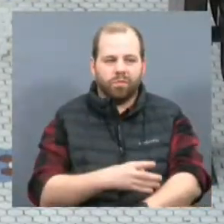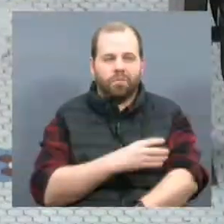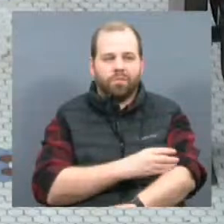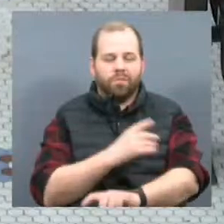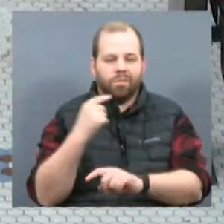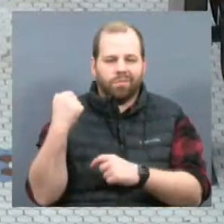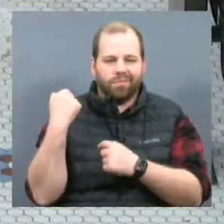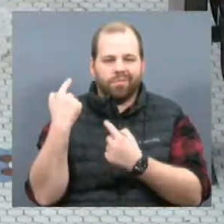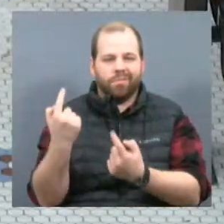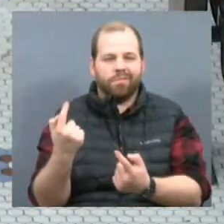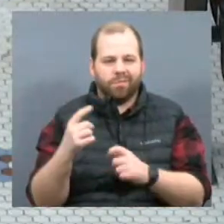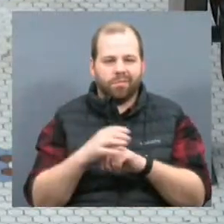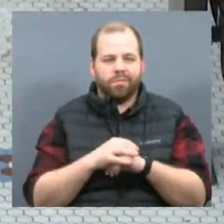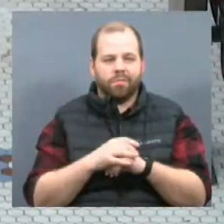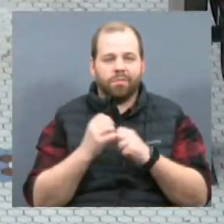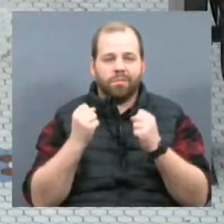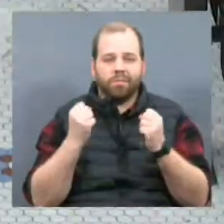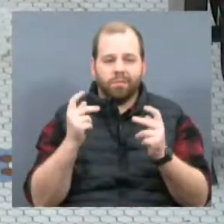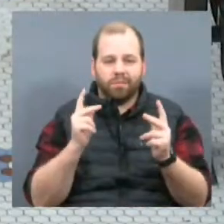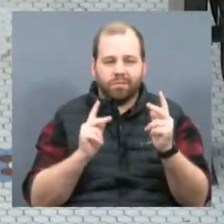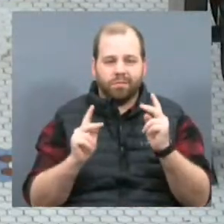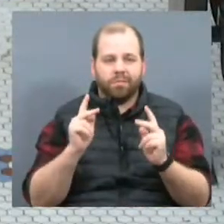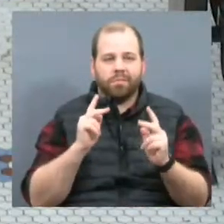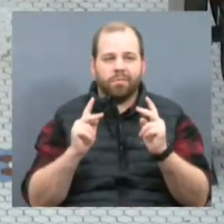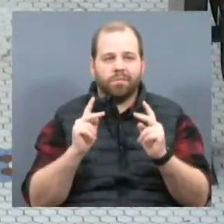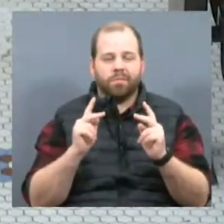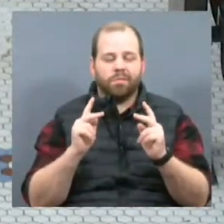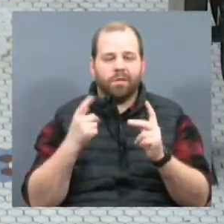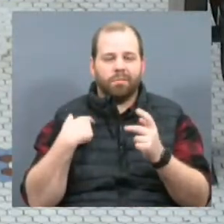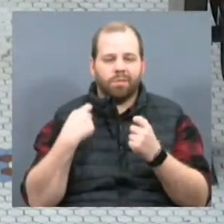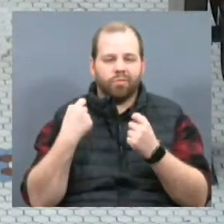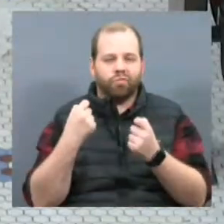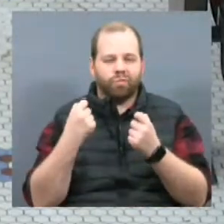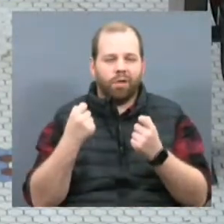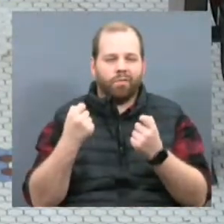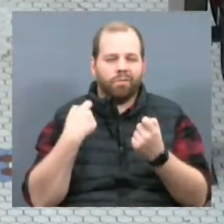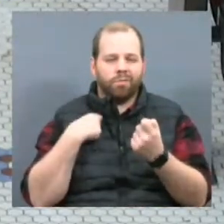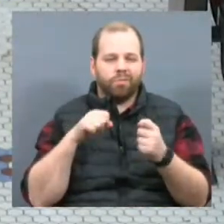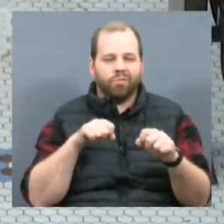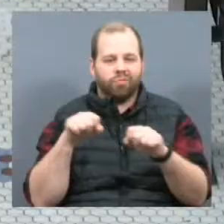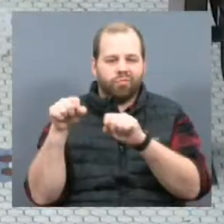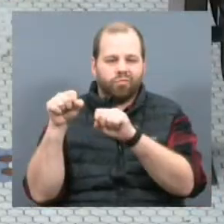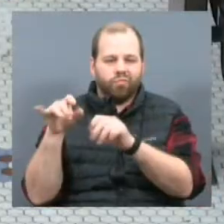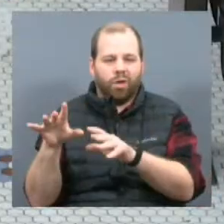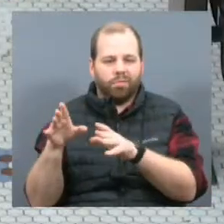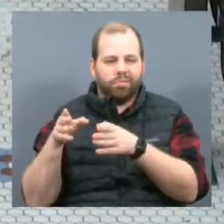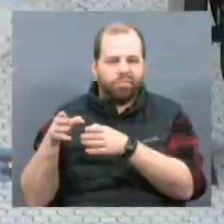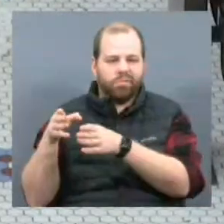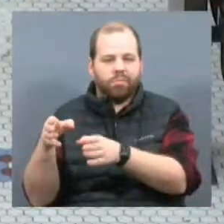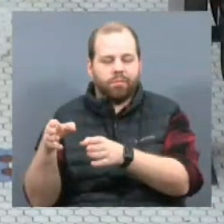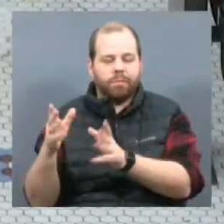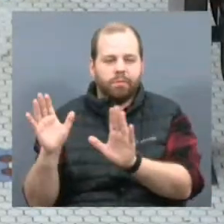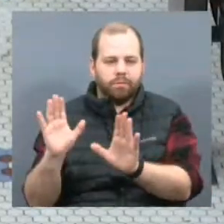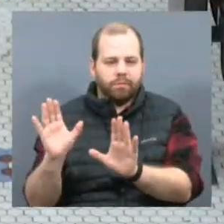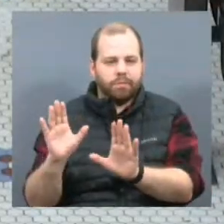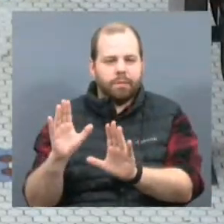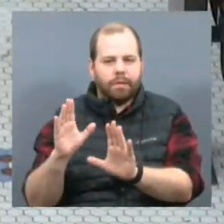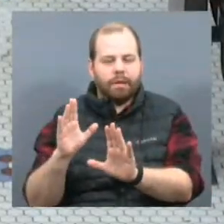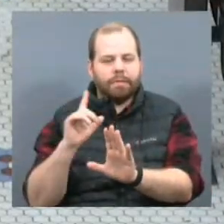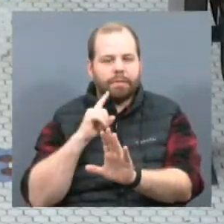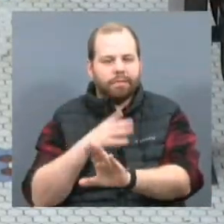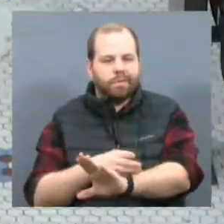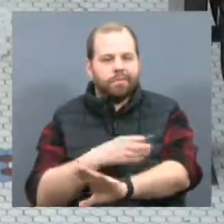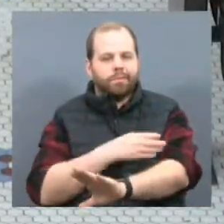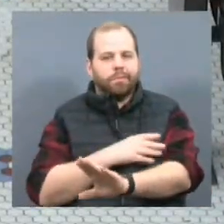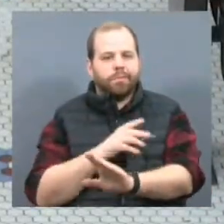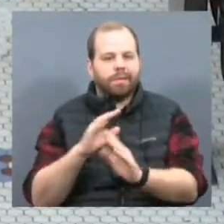years. A lot of people have been dumping stuff on the side of the road. It's not near as bad as it used to be. The city's real good about sending their